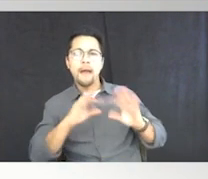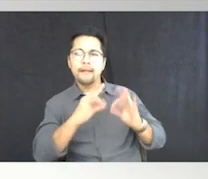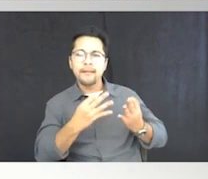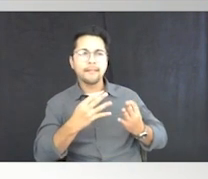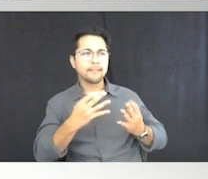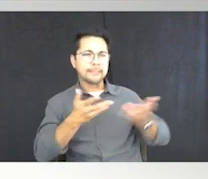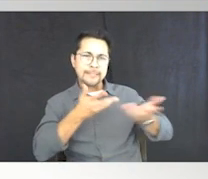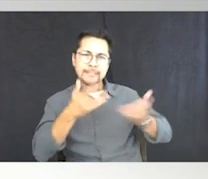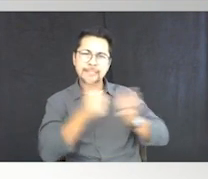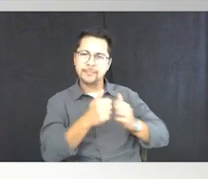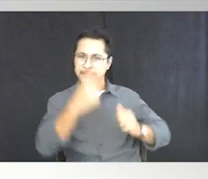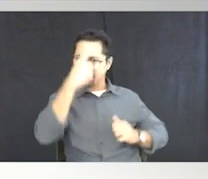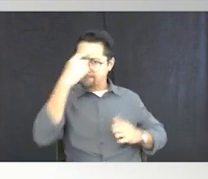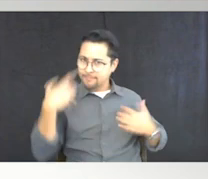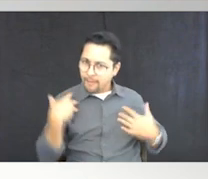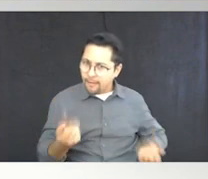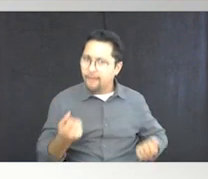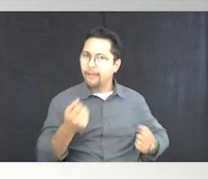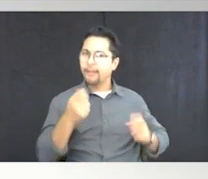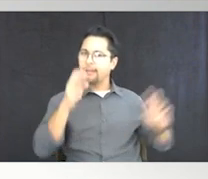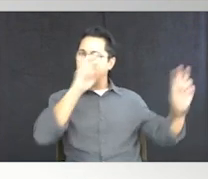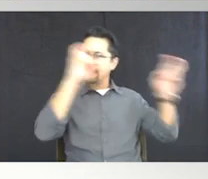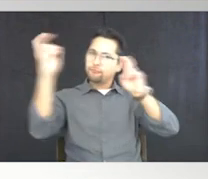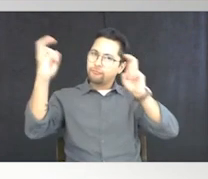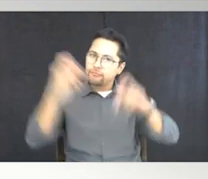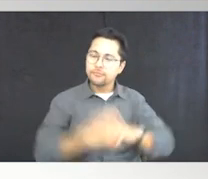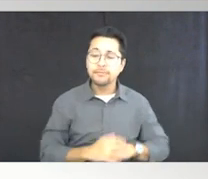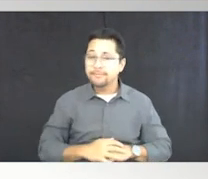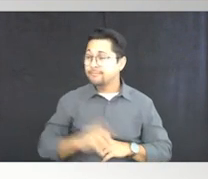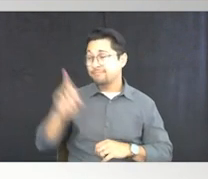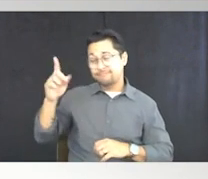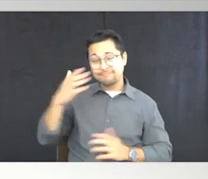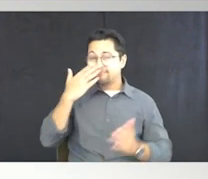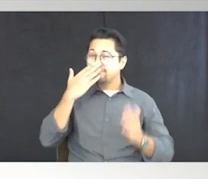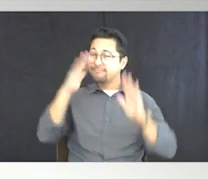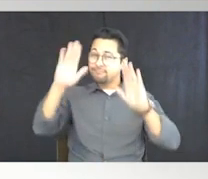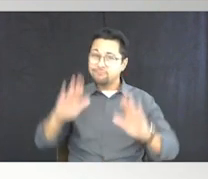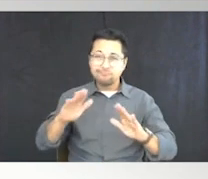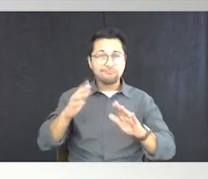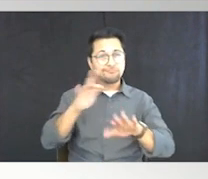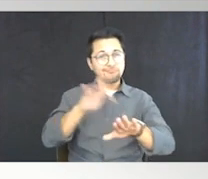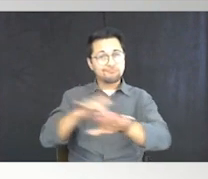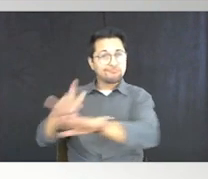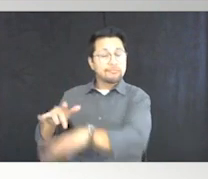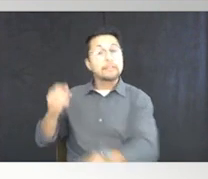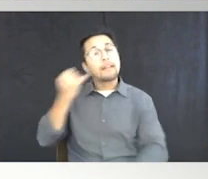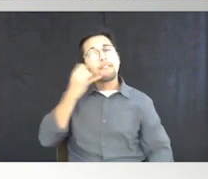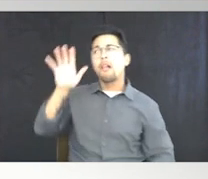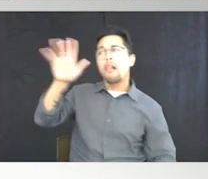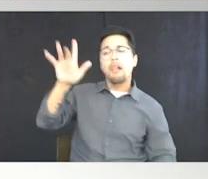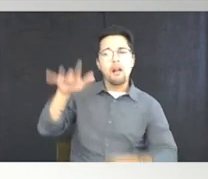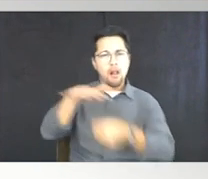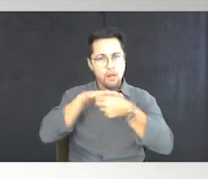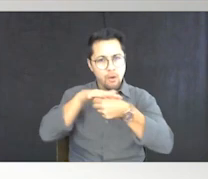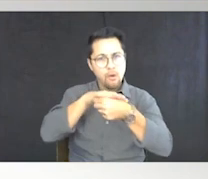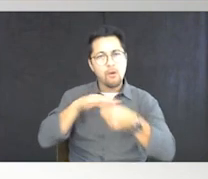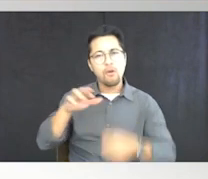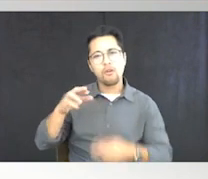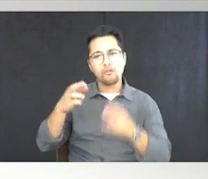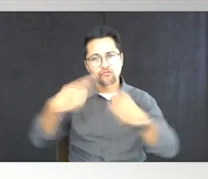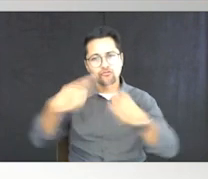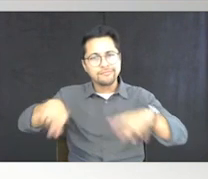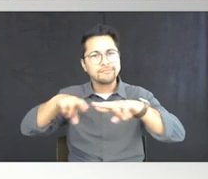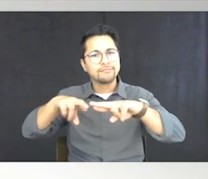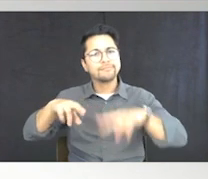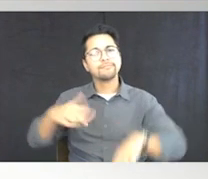lot with mental health issues. They're a great resource. And if you click on local regions, I've